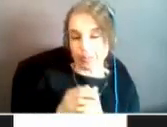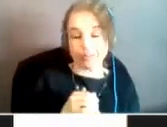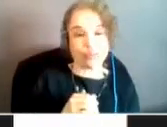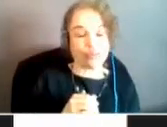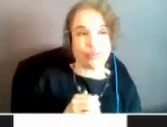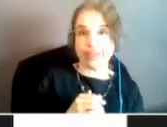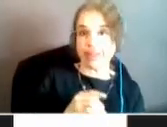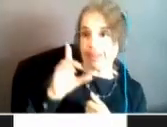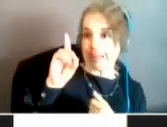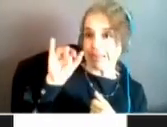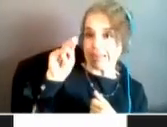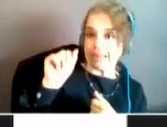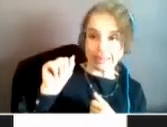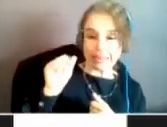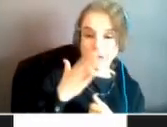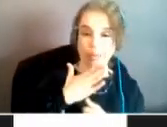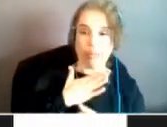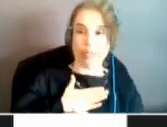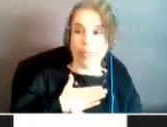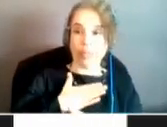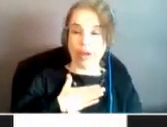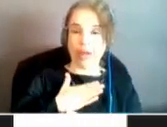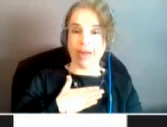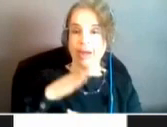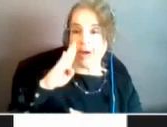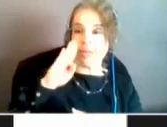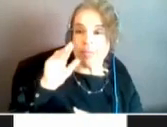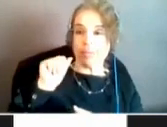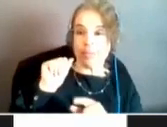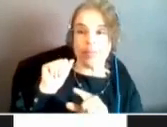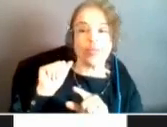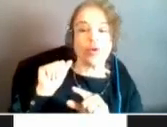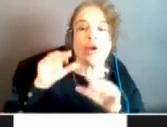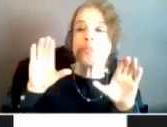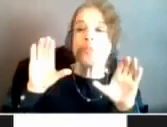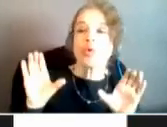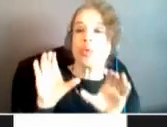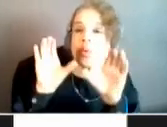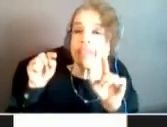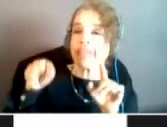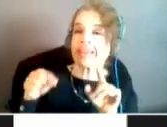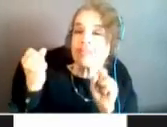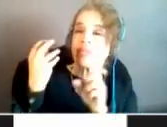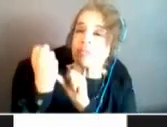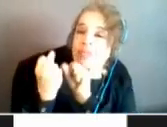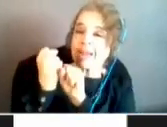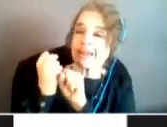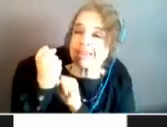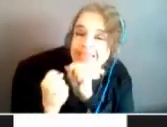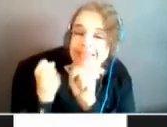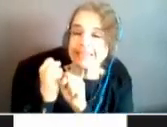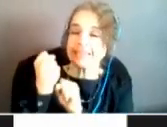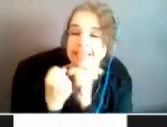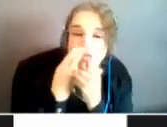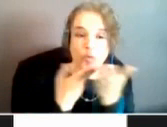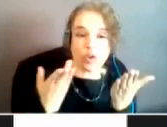as Diana was saying in terms of my, you know, bio, is that I've been doing this for decades, you know, both